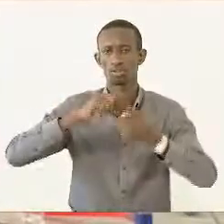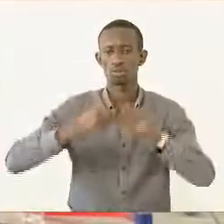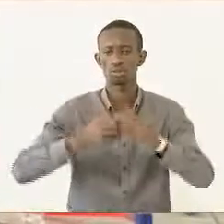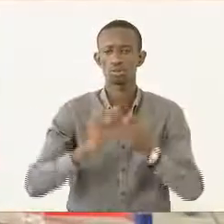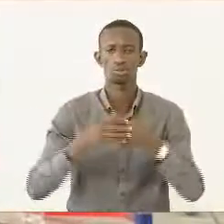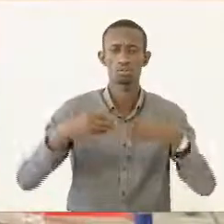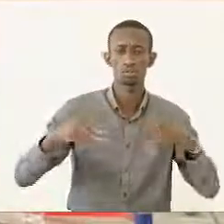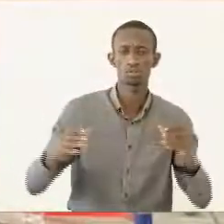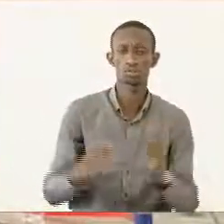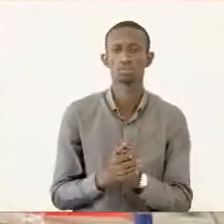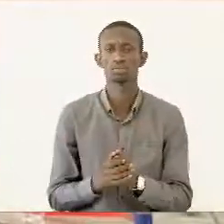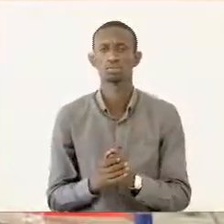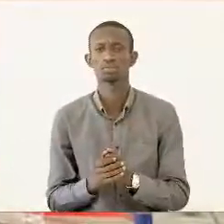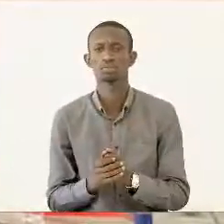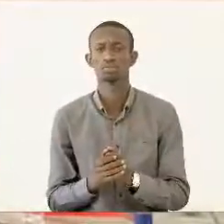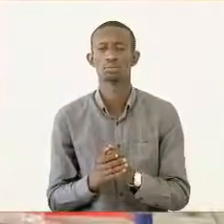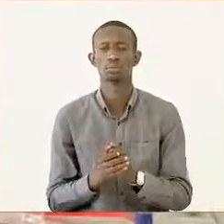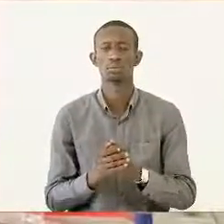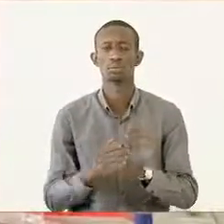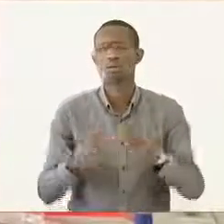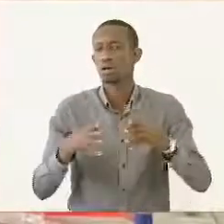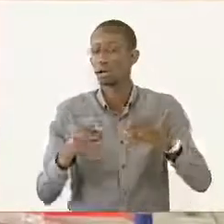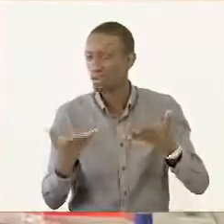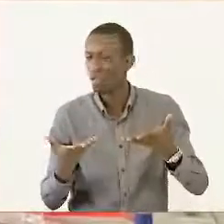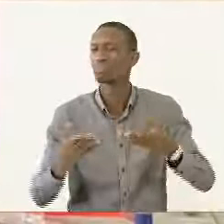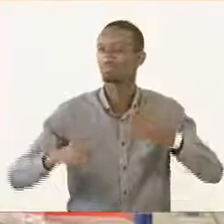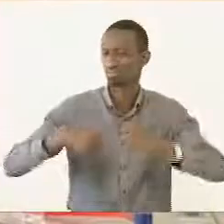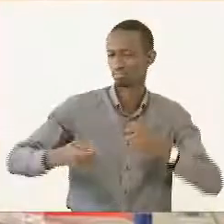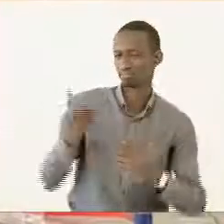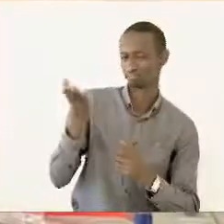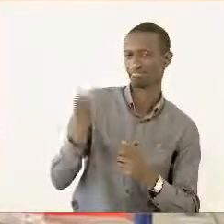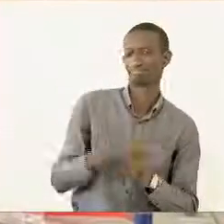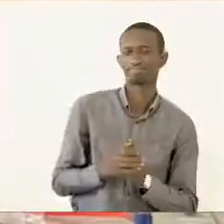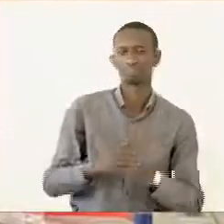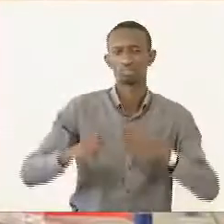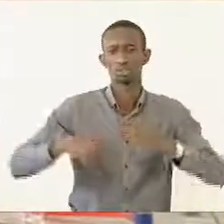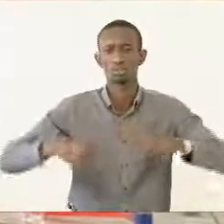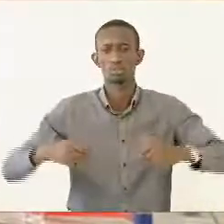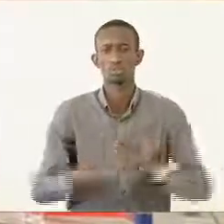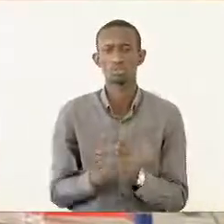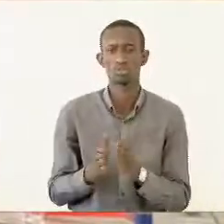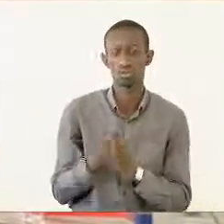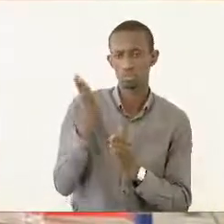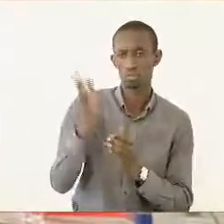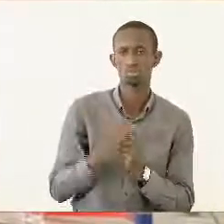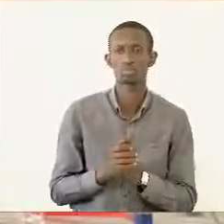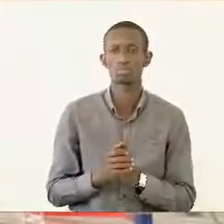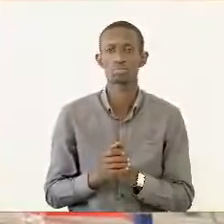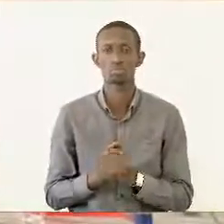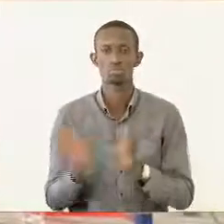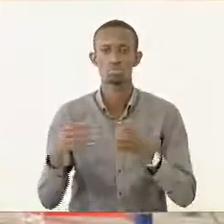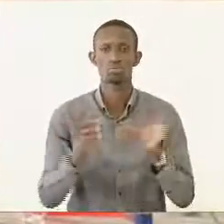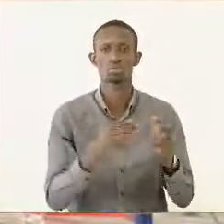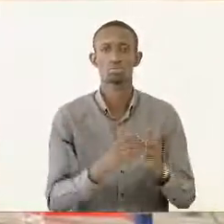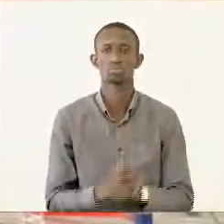physical properties and how they react, the reactivity of these elements in the group. So